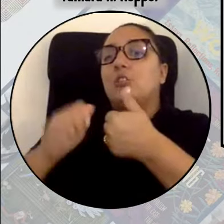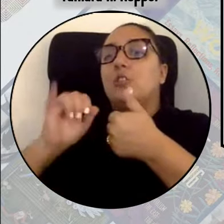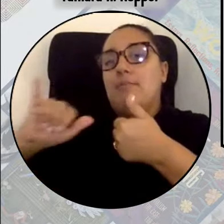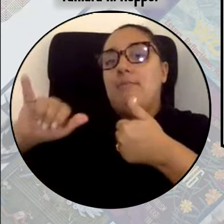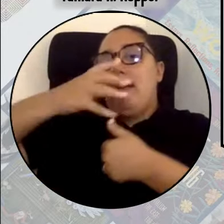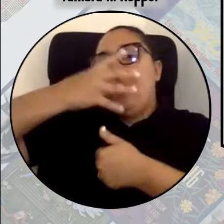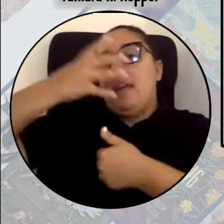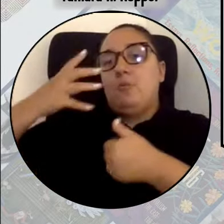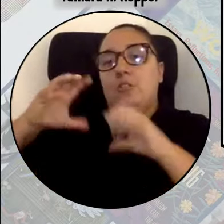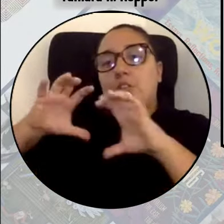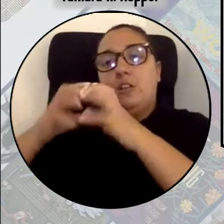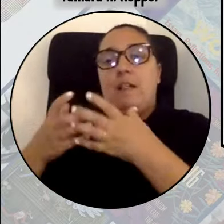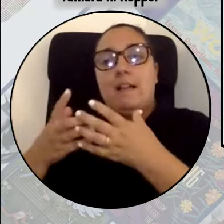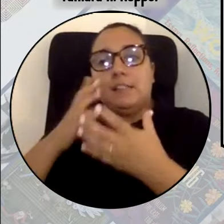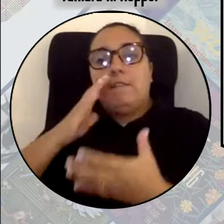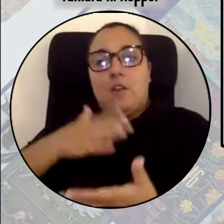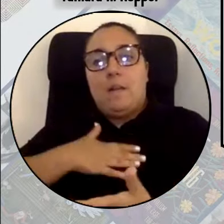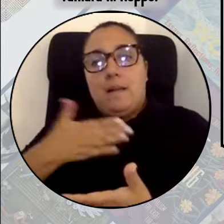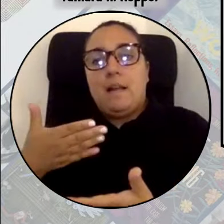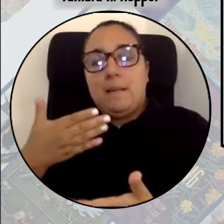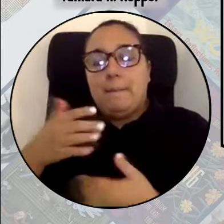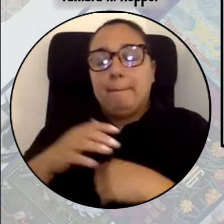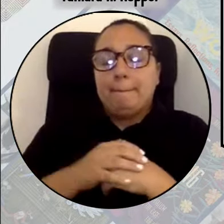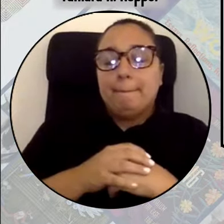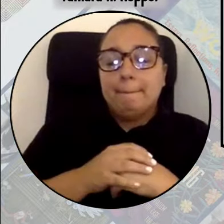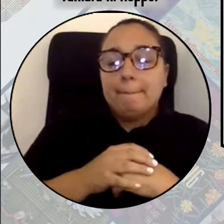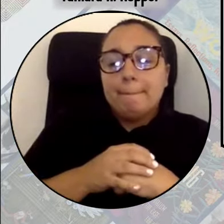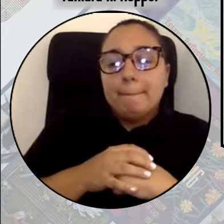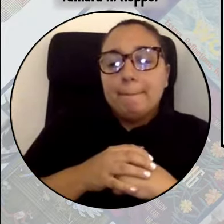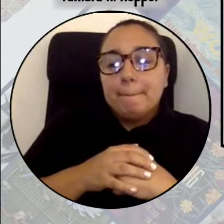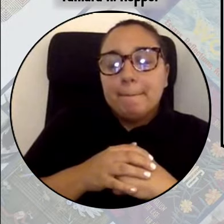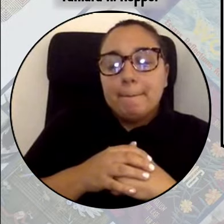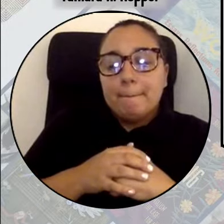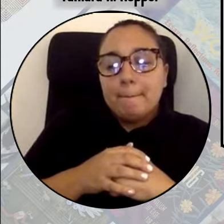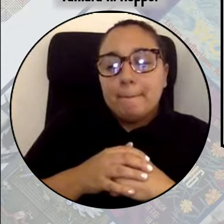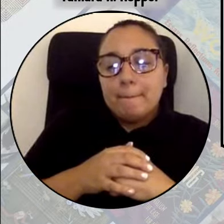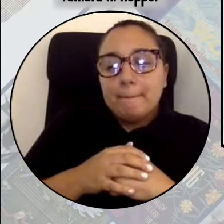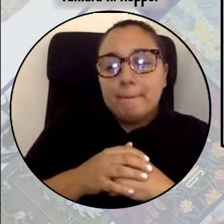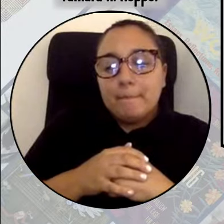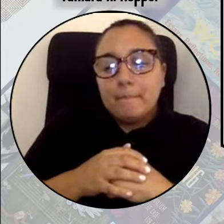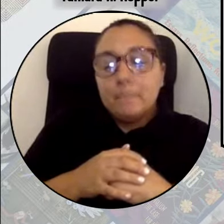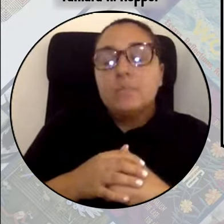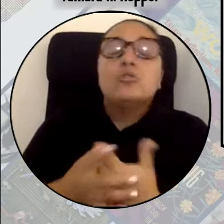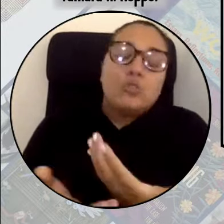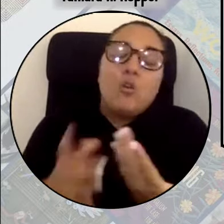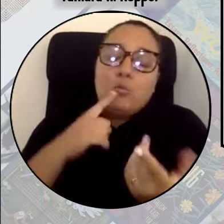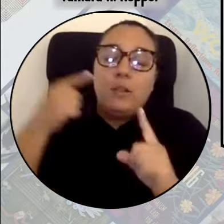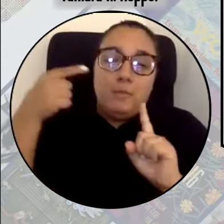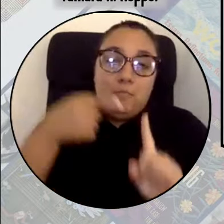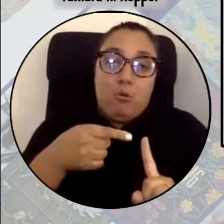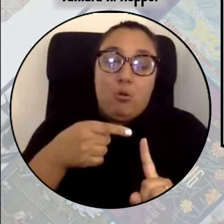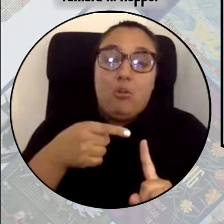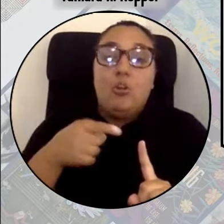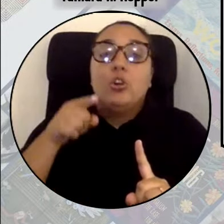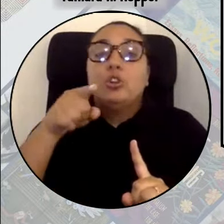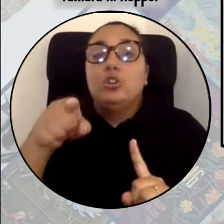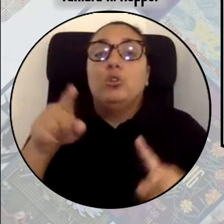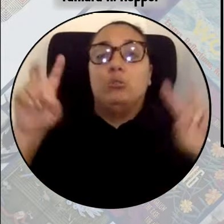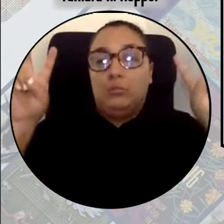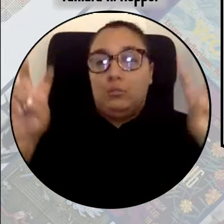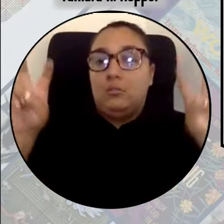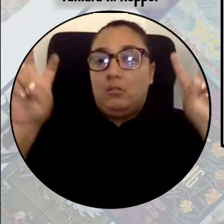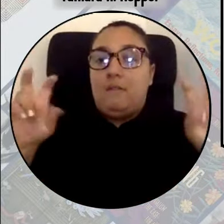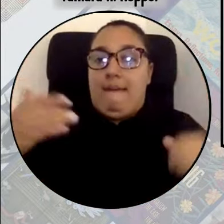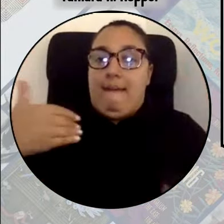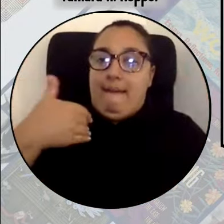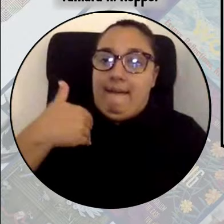admission, okay, this is where, you know, basically you have your papers, quote unquote, this is the way people sometimes colloquially talk